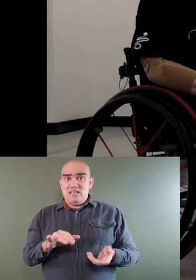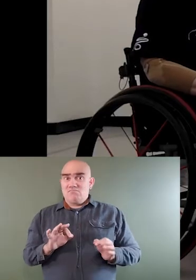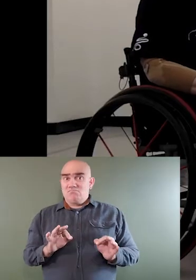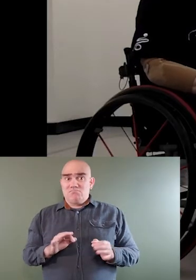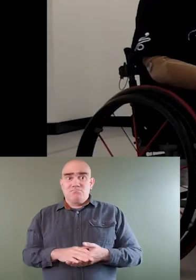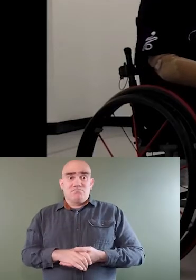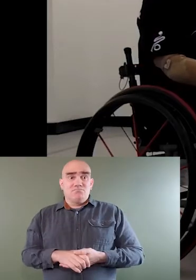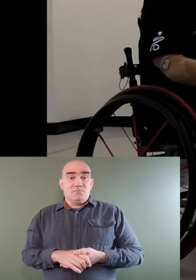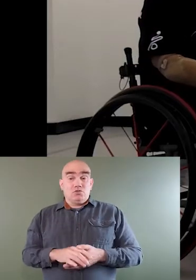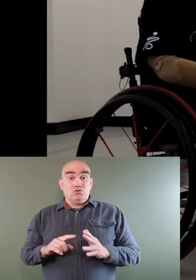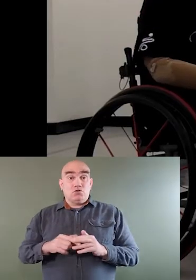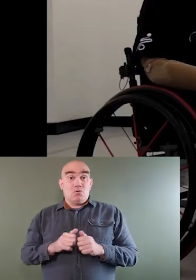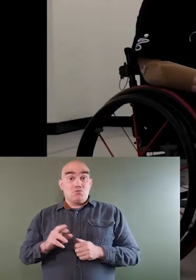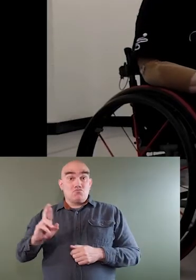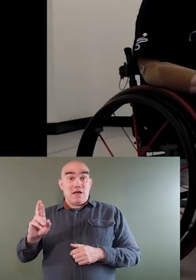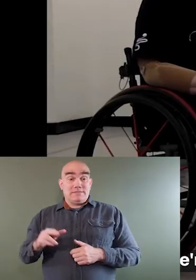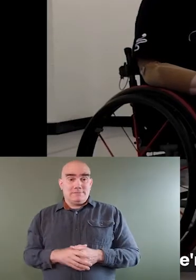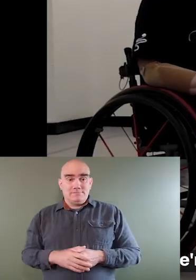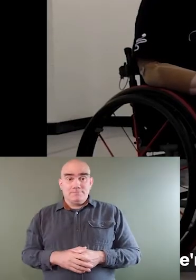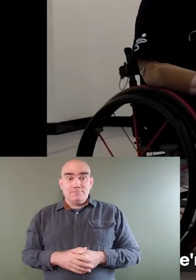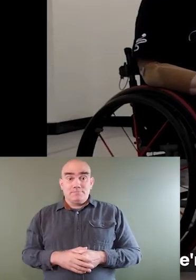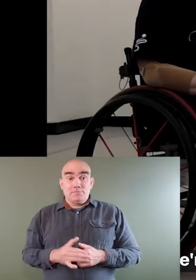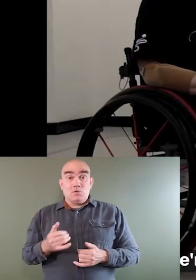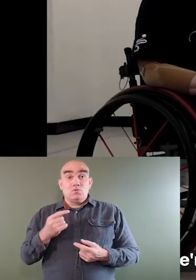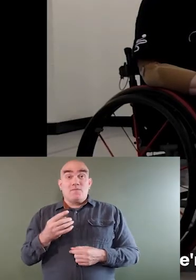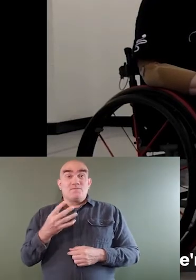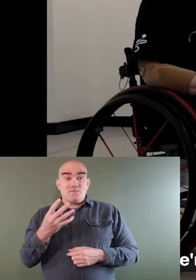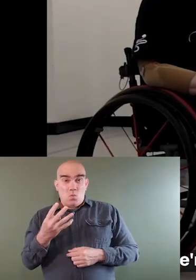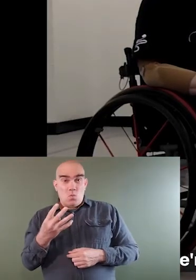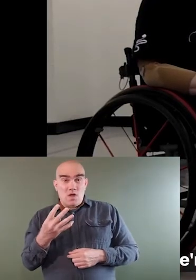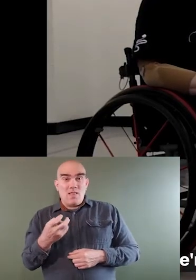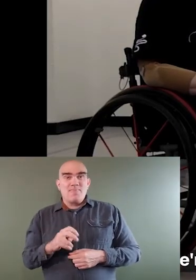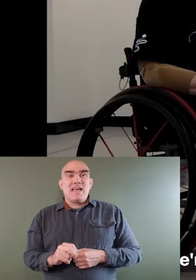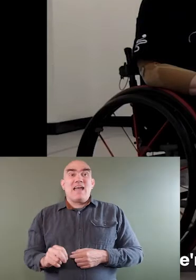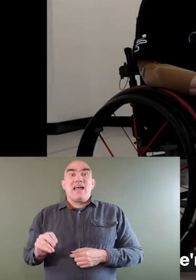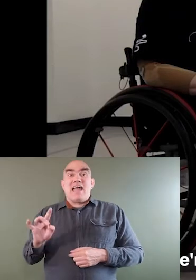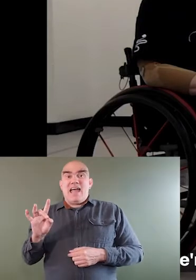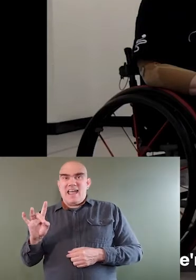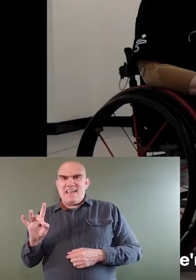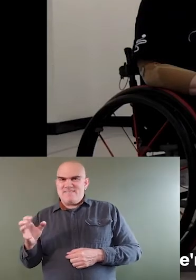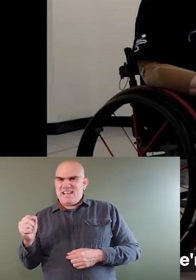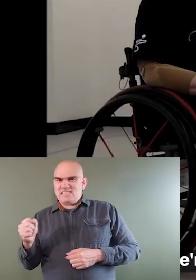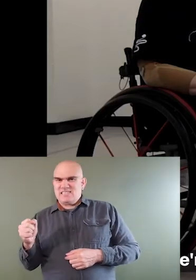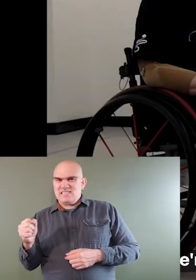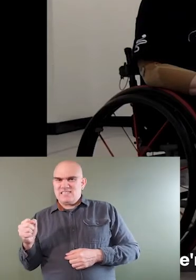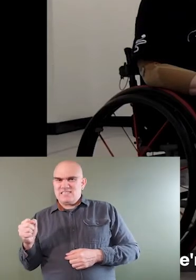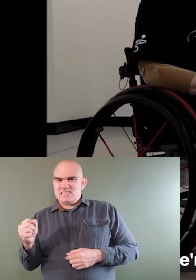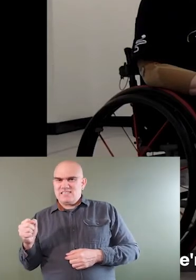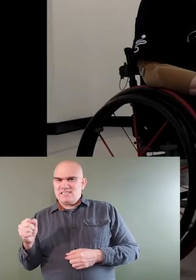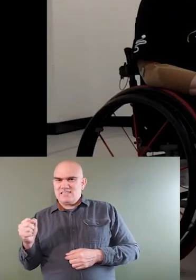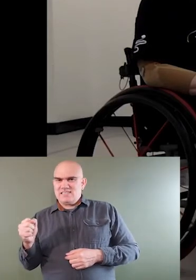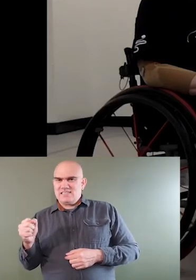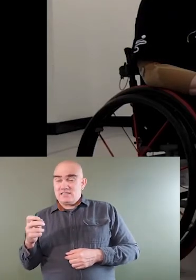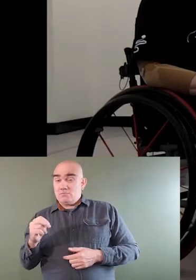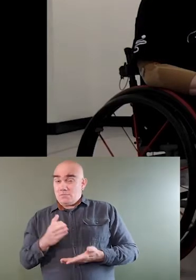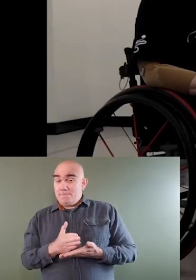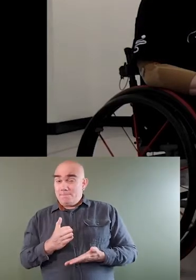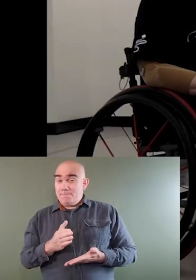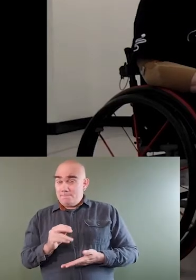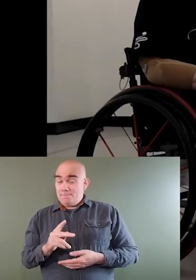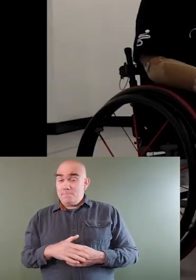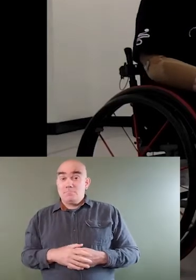speed, let's start on our right side. We're going to do 4, then 8 quicker, and then we'll